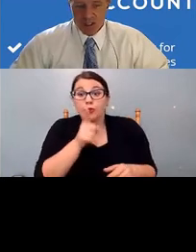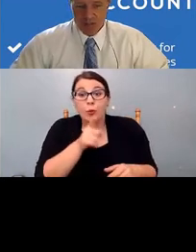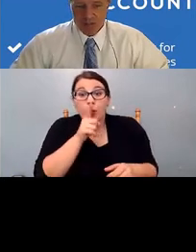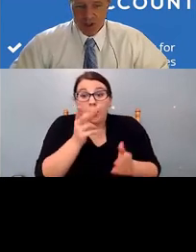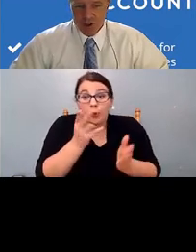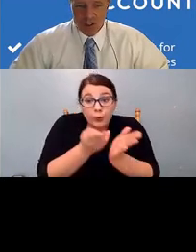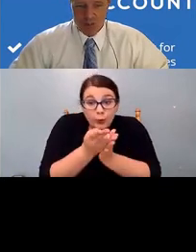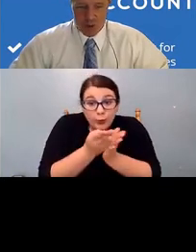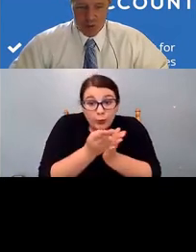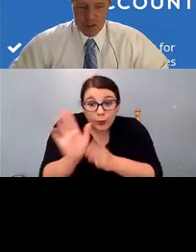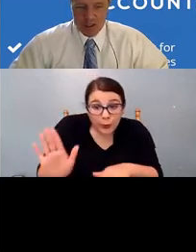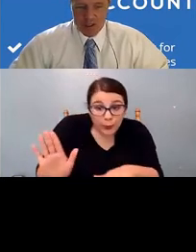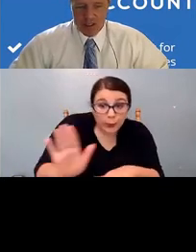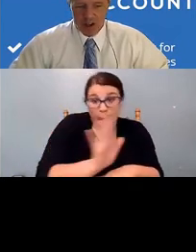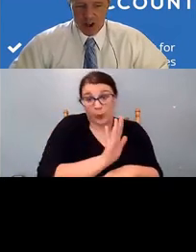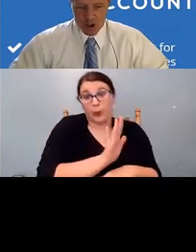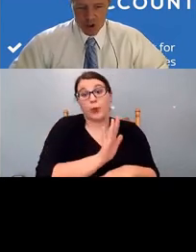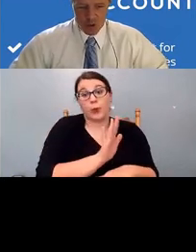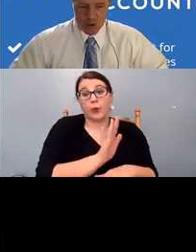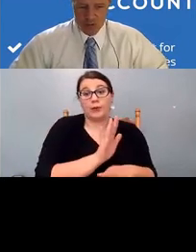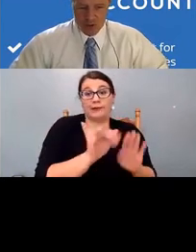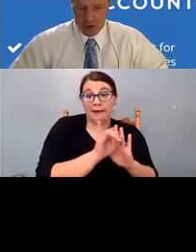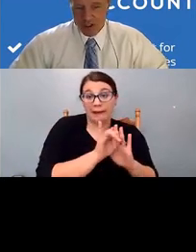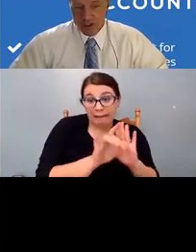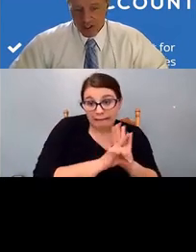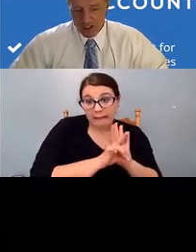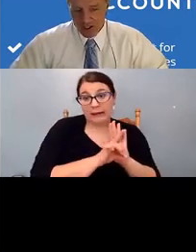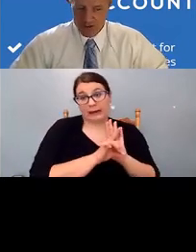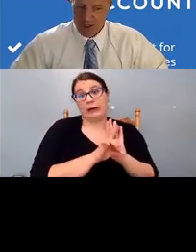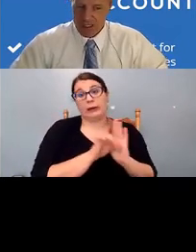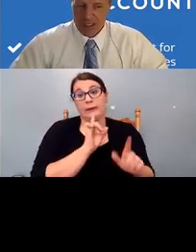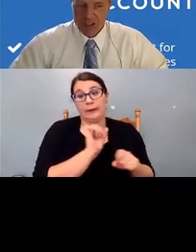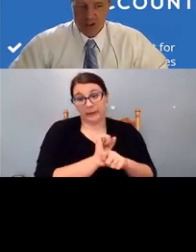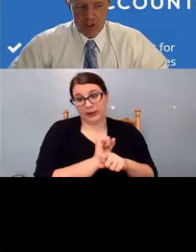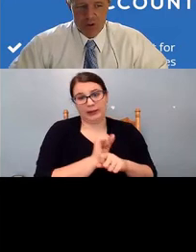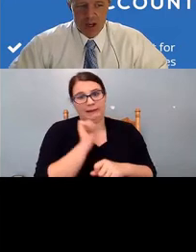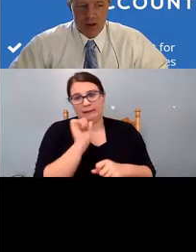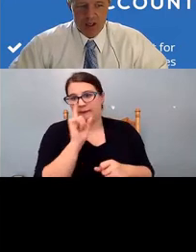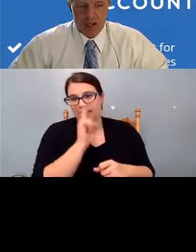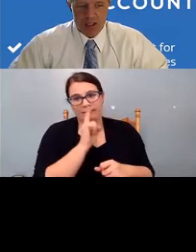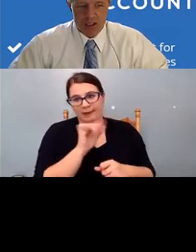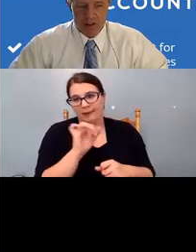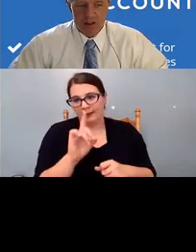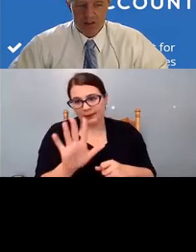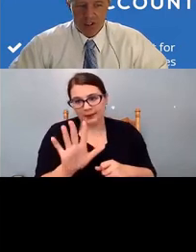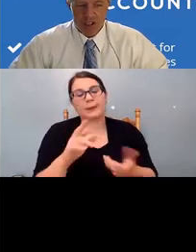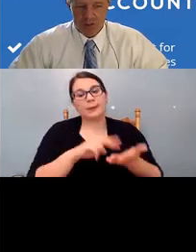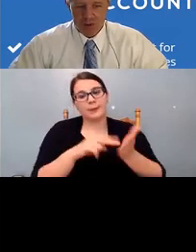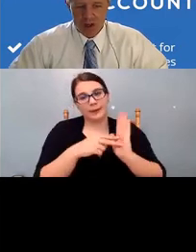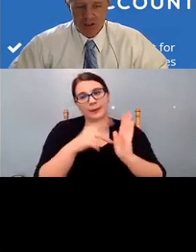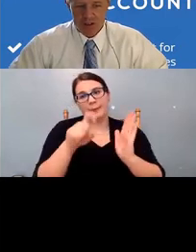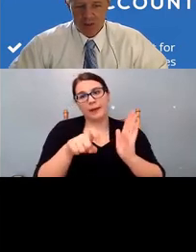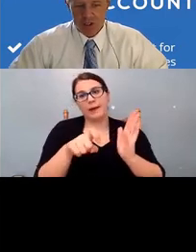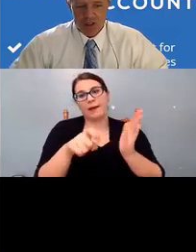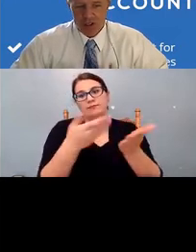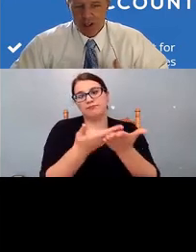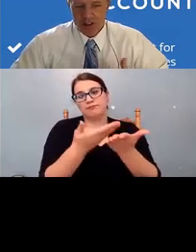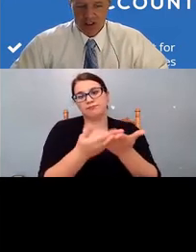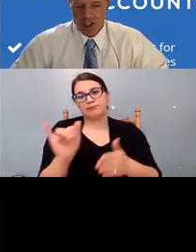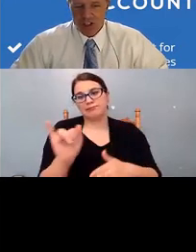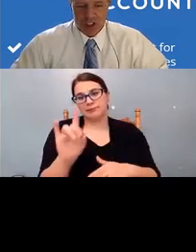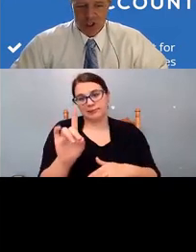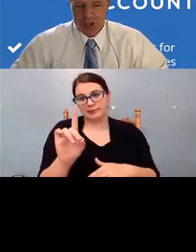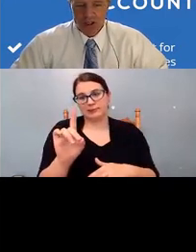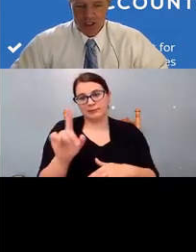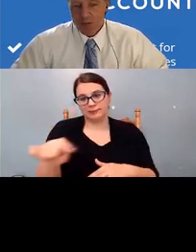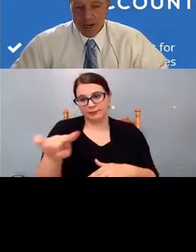signing up are doing it appropriately and they are who they say they are. So we do have an identity verification process. Believe it or not, this